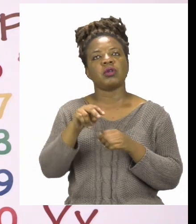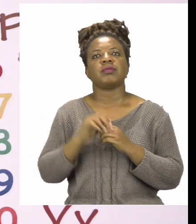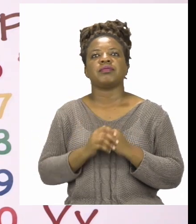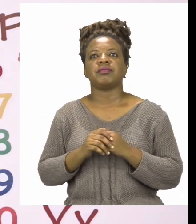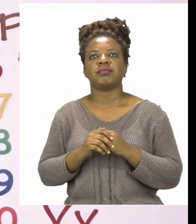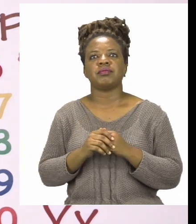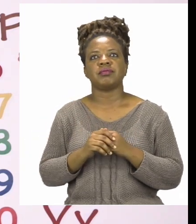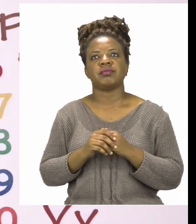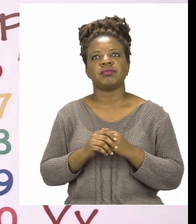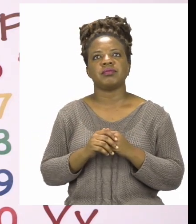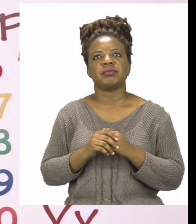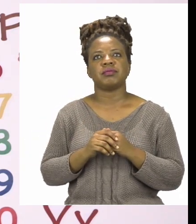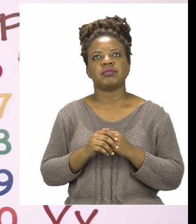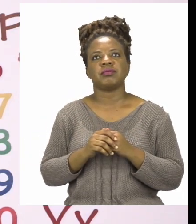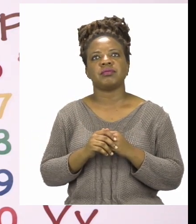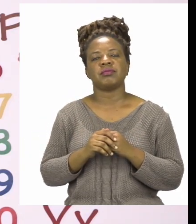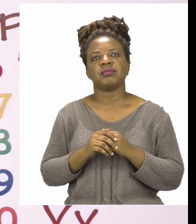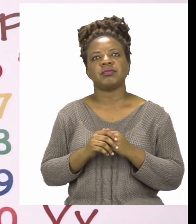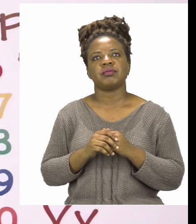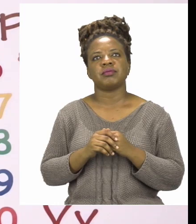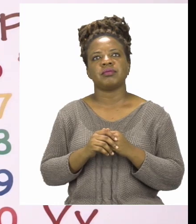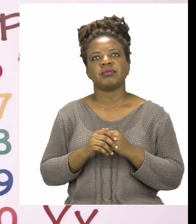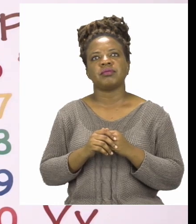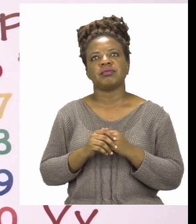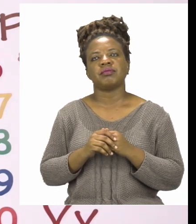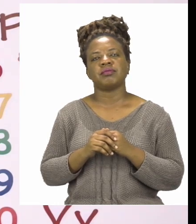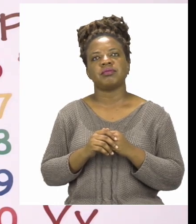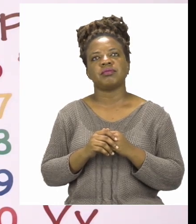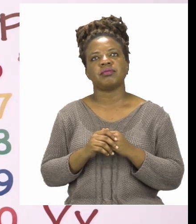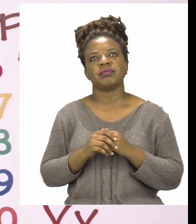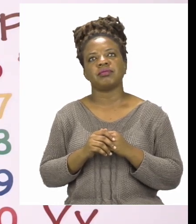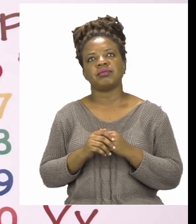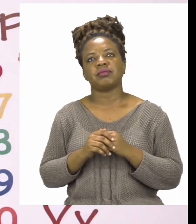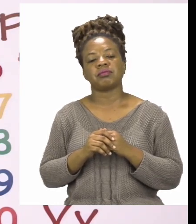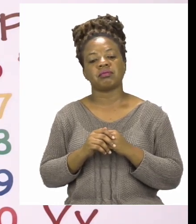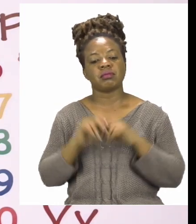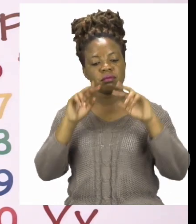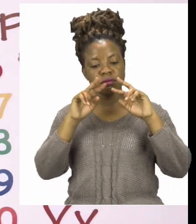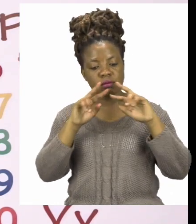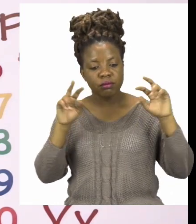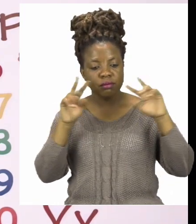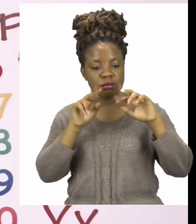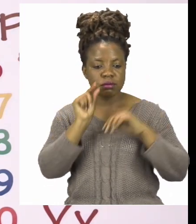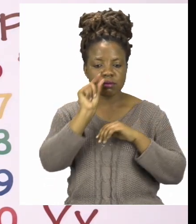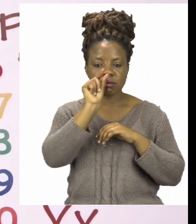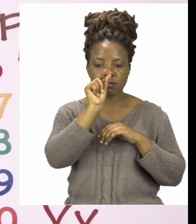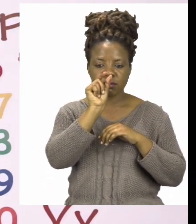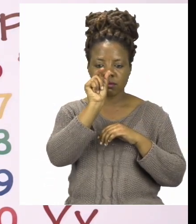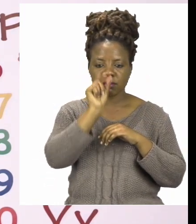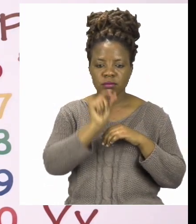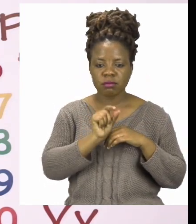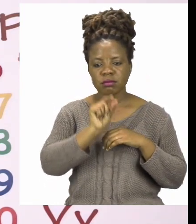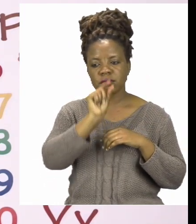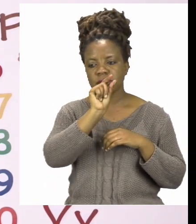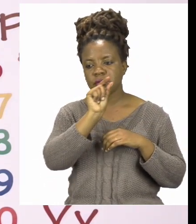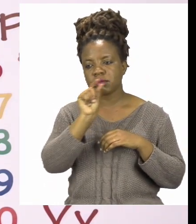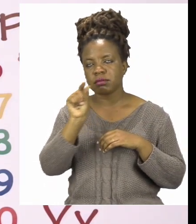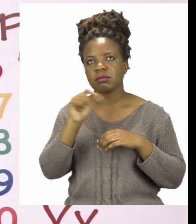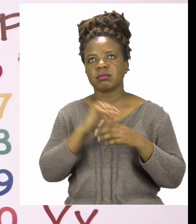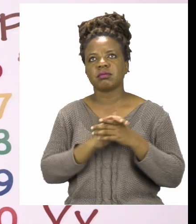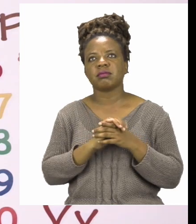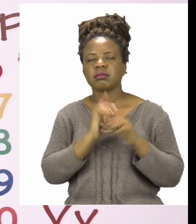toes. So these are the body parts we're going to try and look for in our word search. The first one we're going to look for